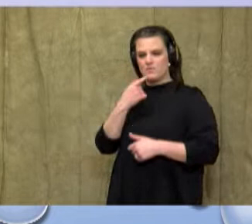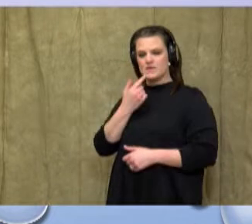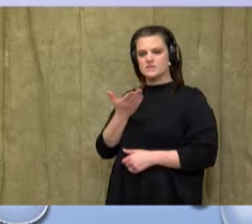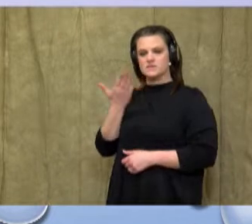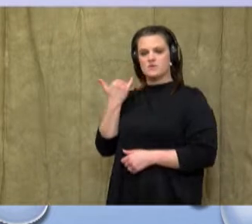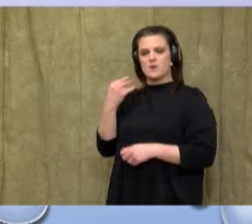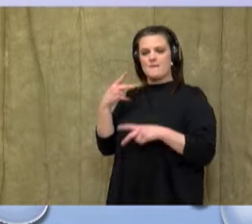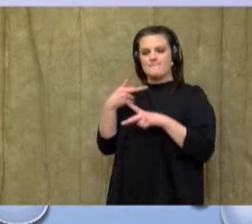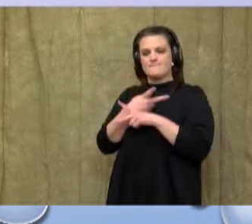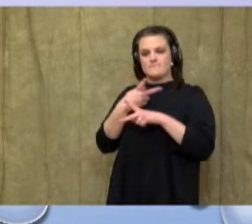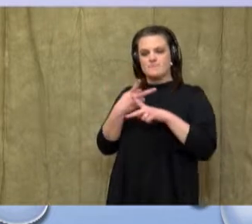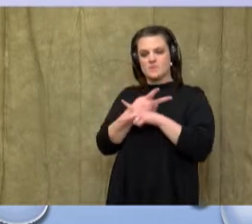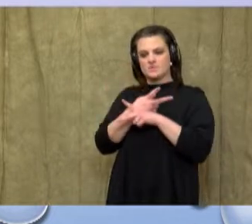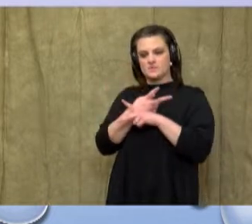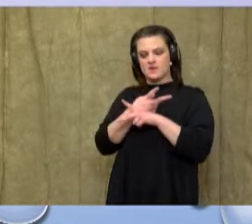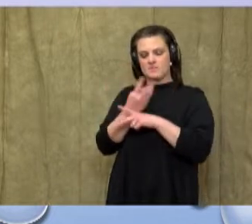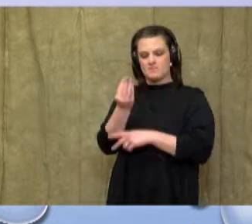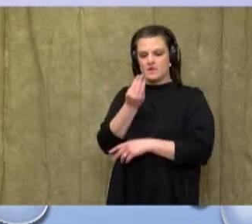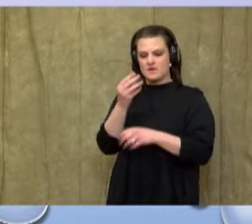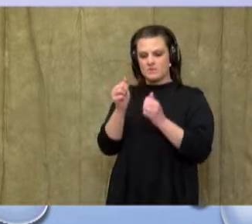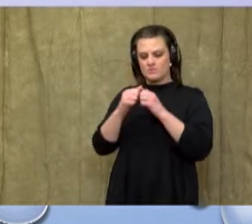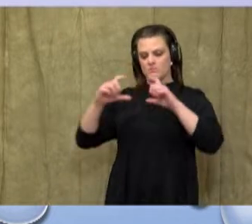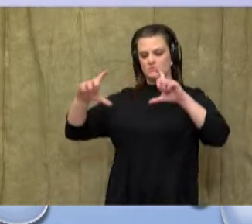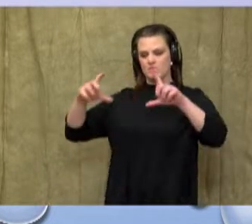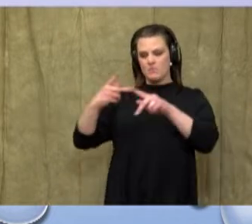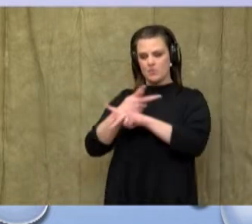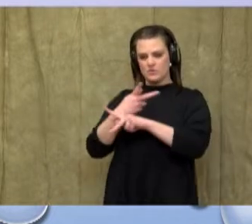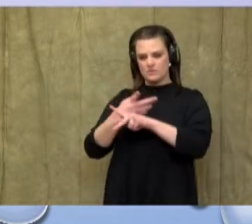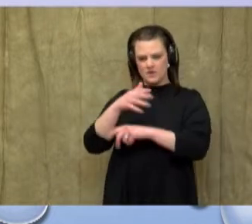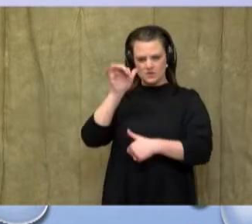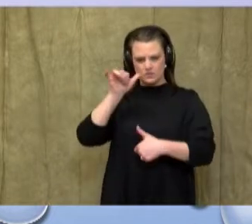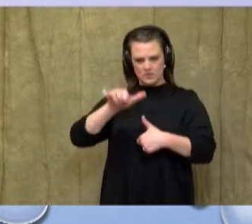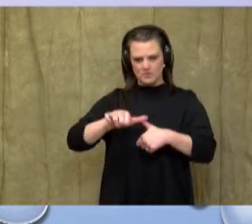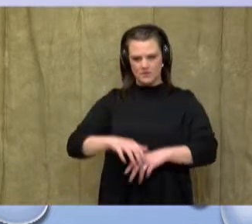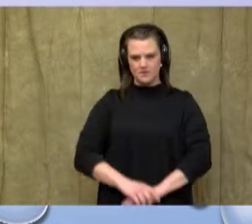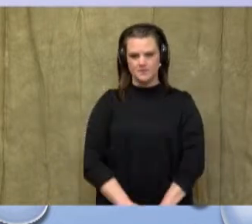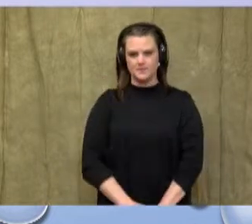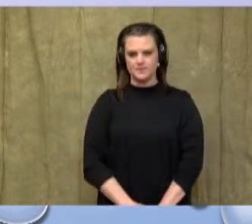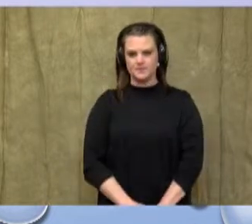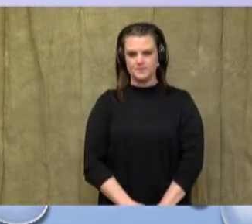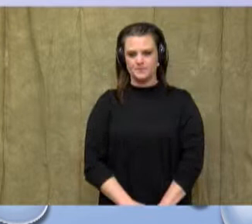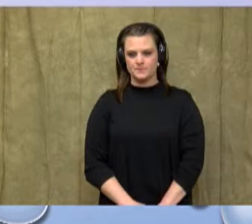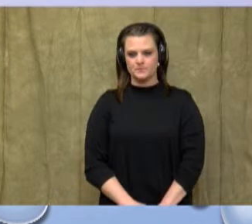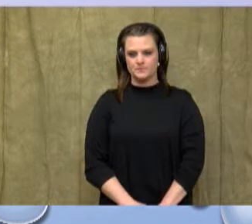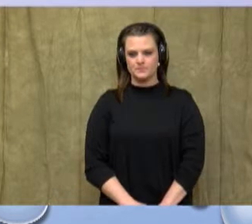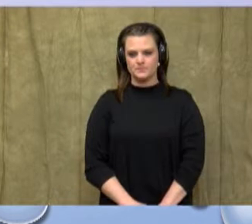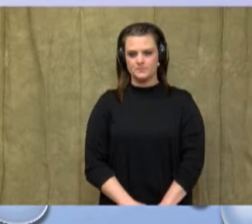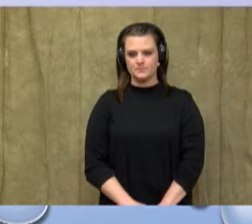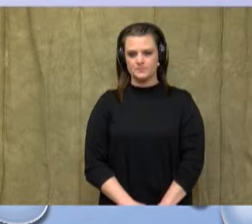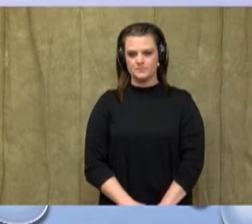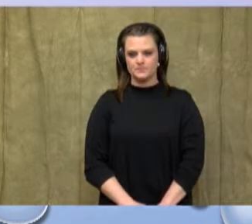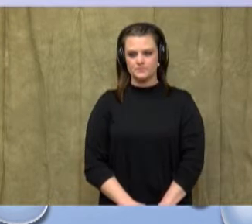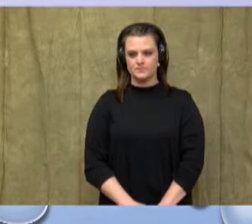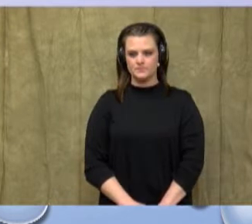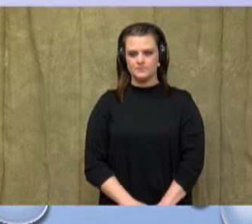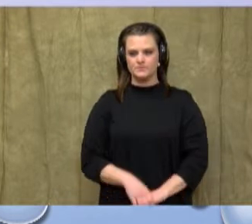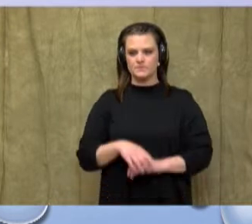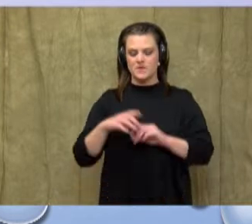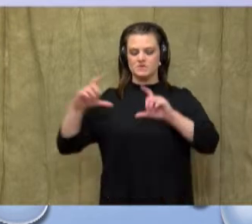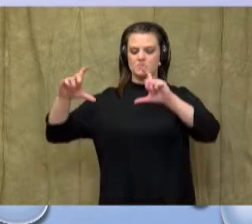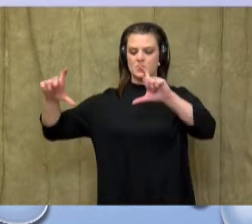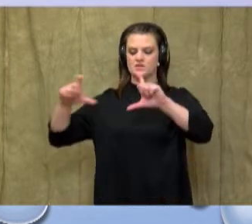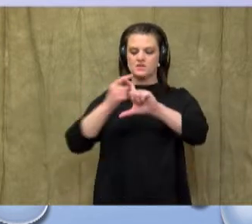about multiplying on Monday with parentheses? You can either put the number right next door to